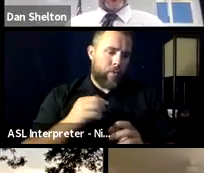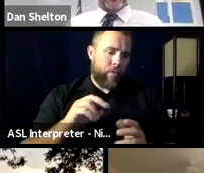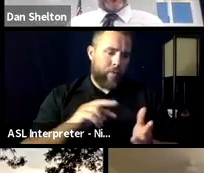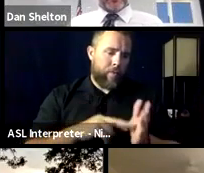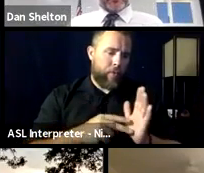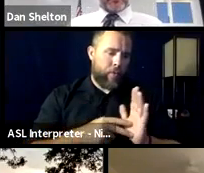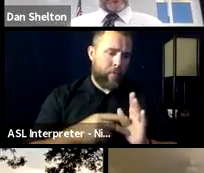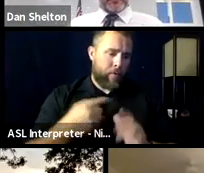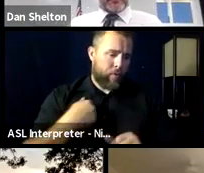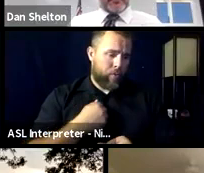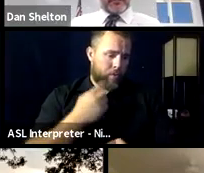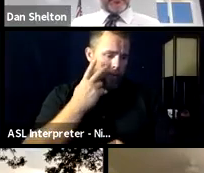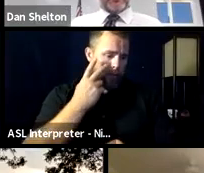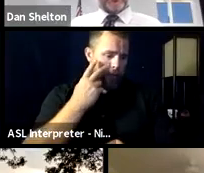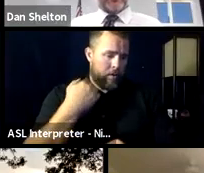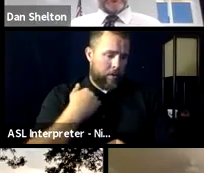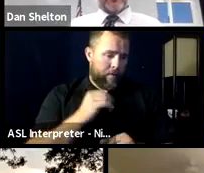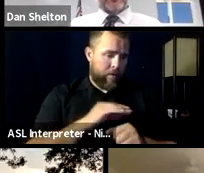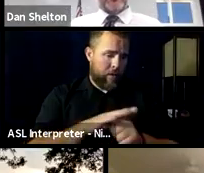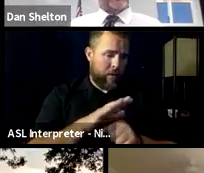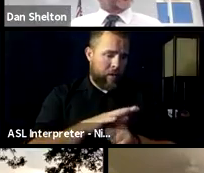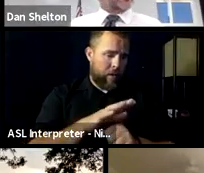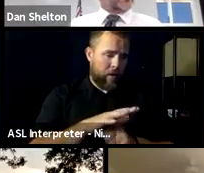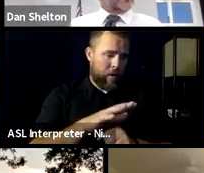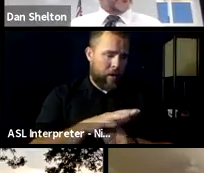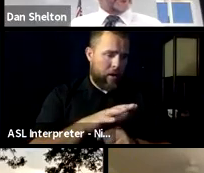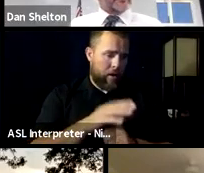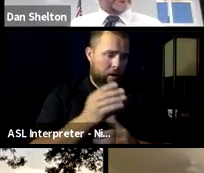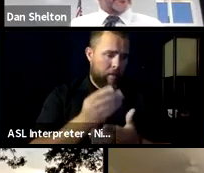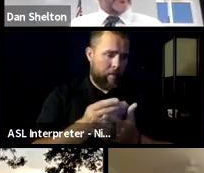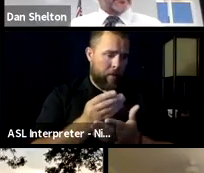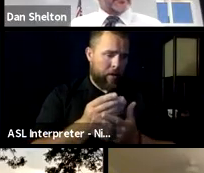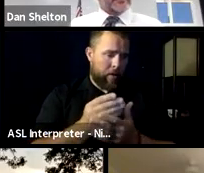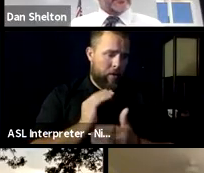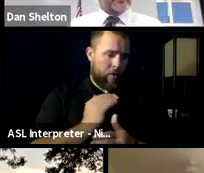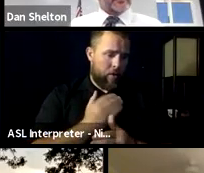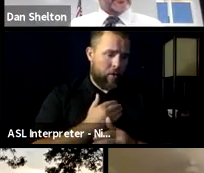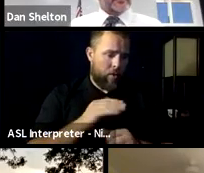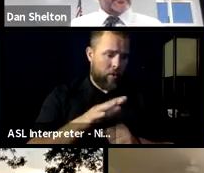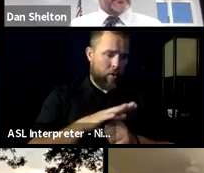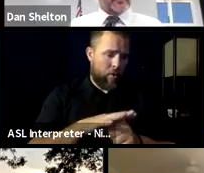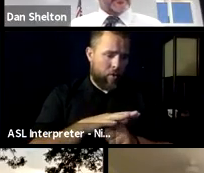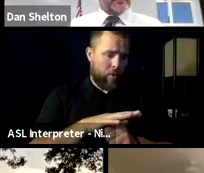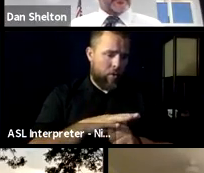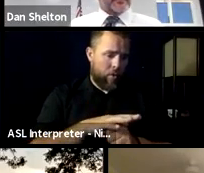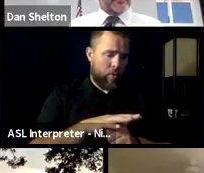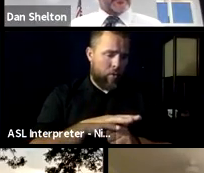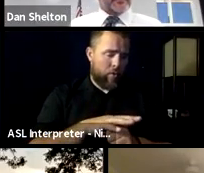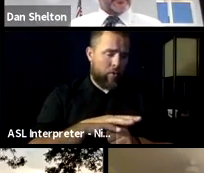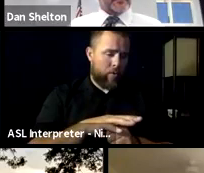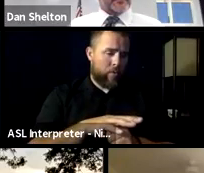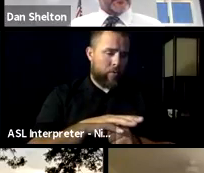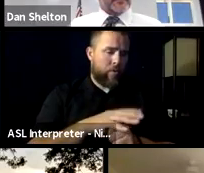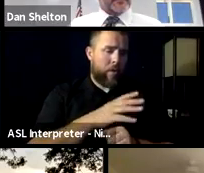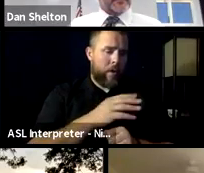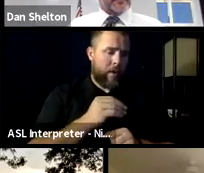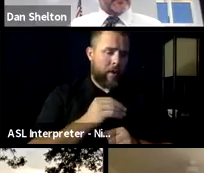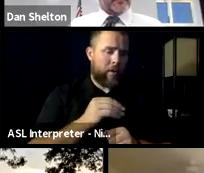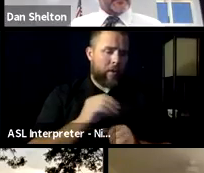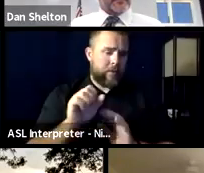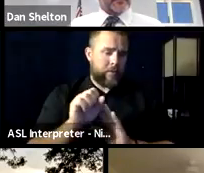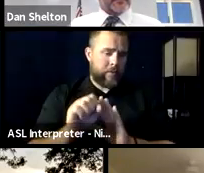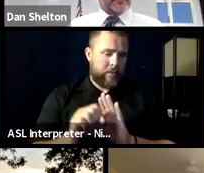enough money in our local and our discretionary state appropriations to cover